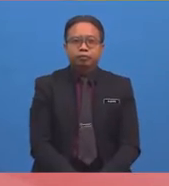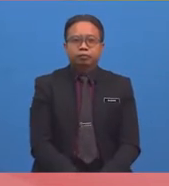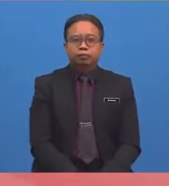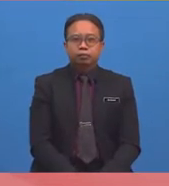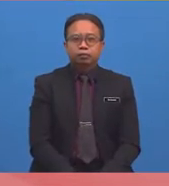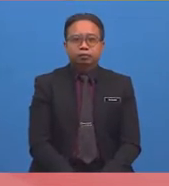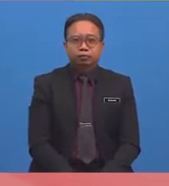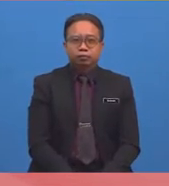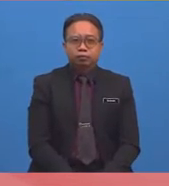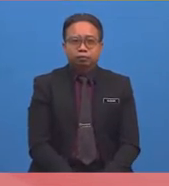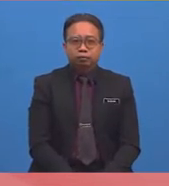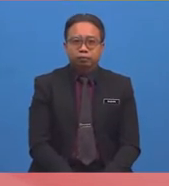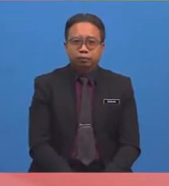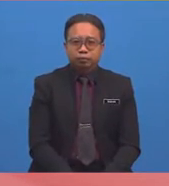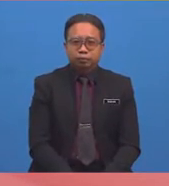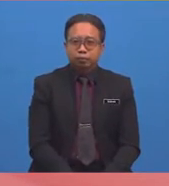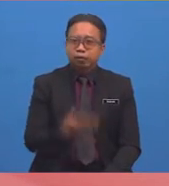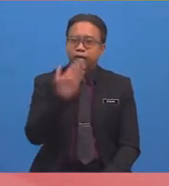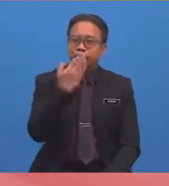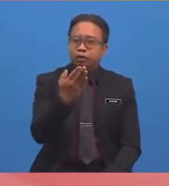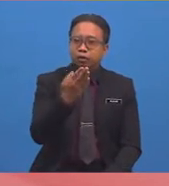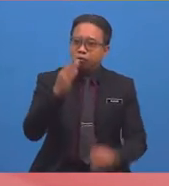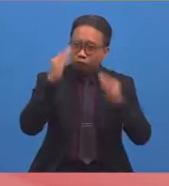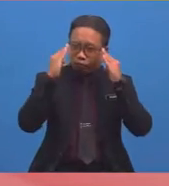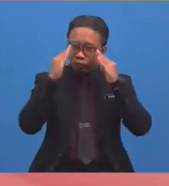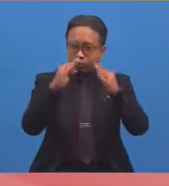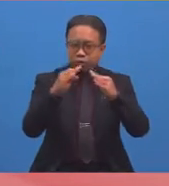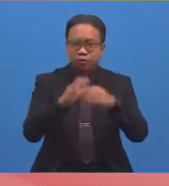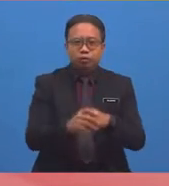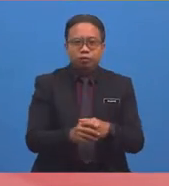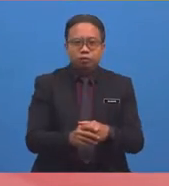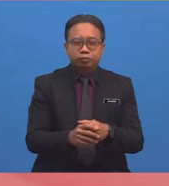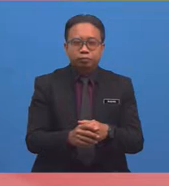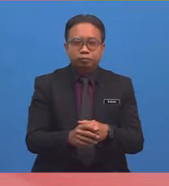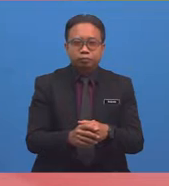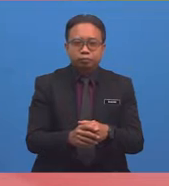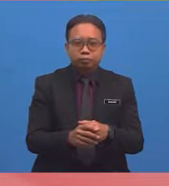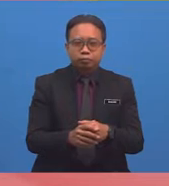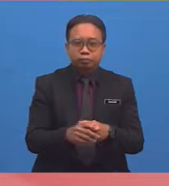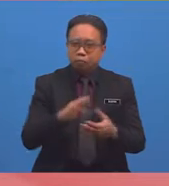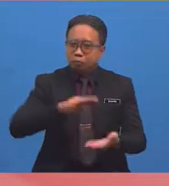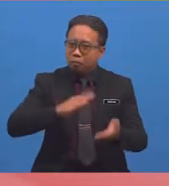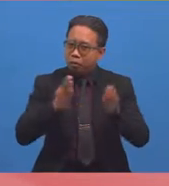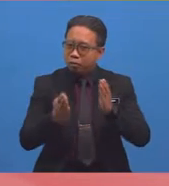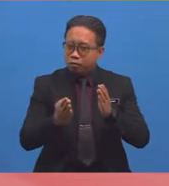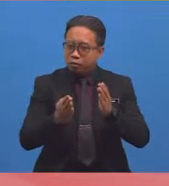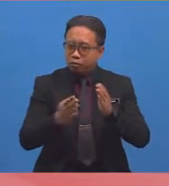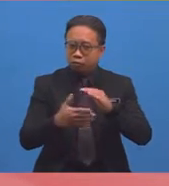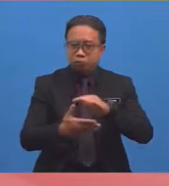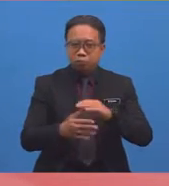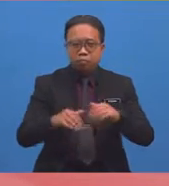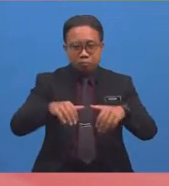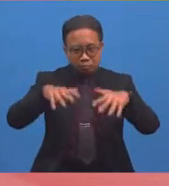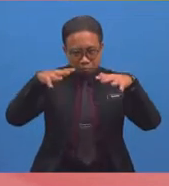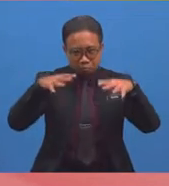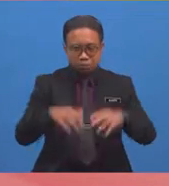Wake up. Oh, she's awake. Yay! Okay. Thank you so much for paying attention. So, Gram Whiz, thank you so much for this magic box. Alright. And